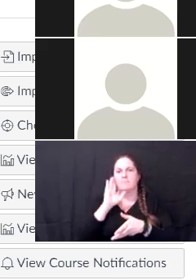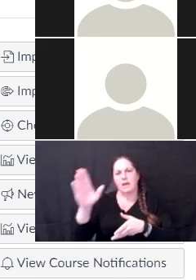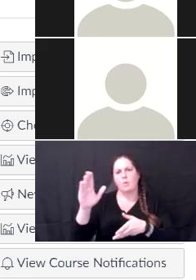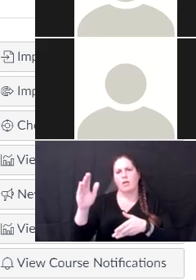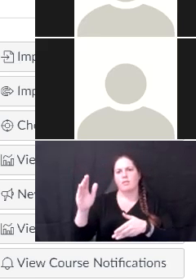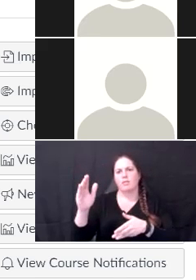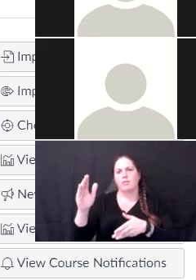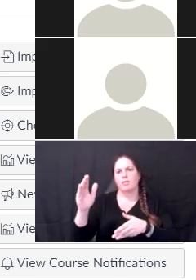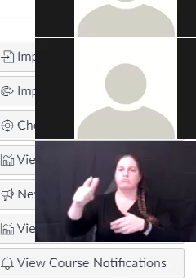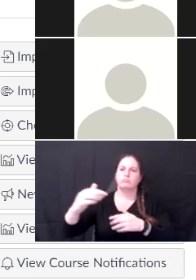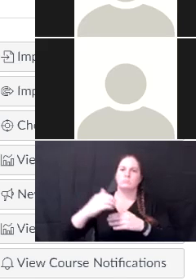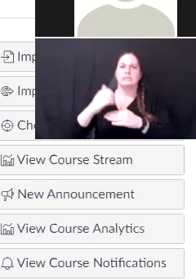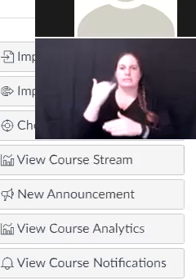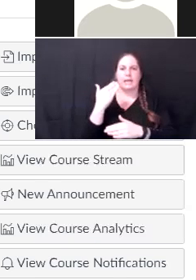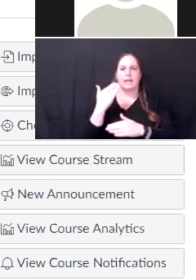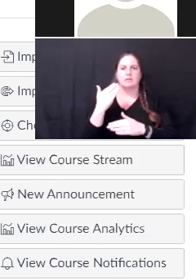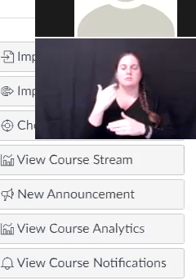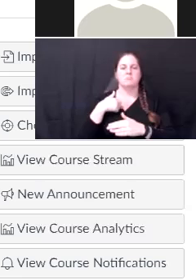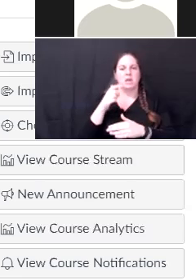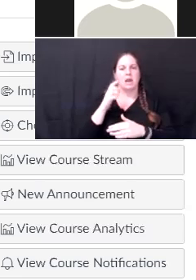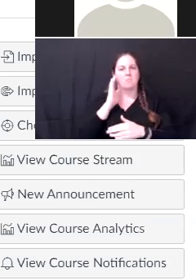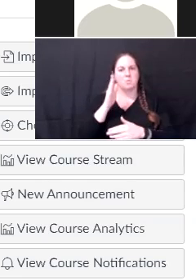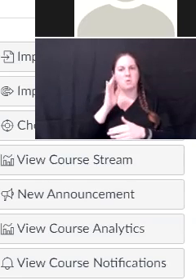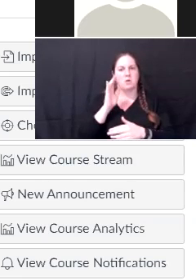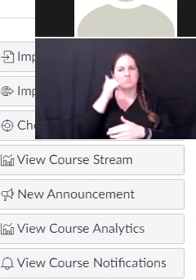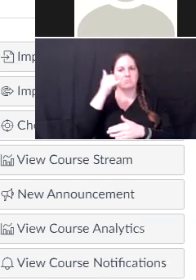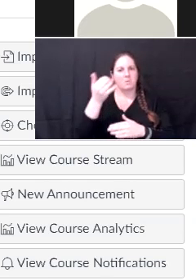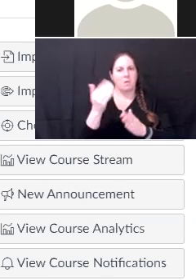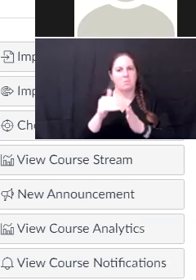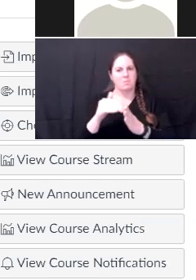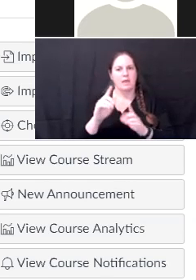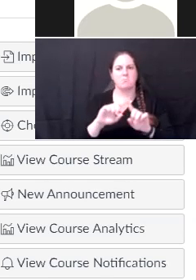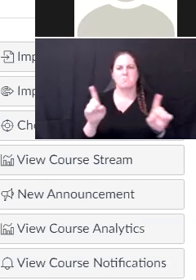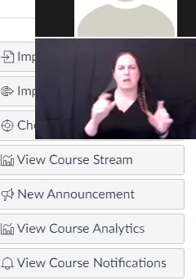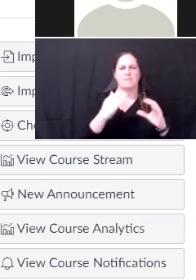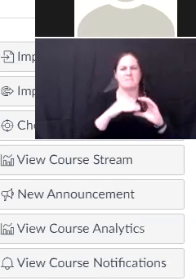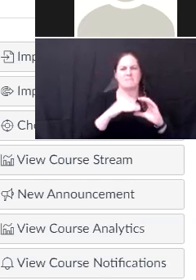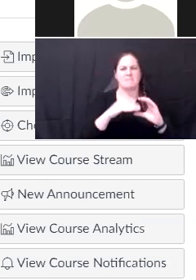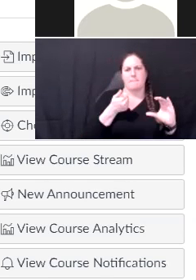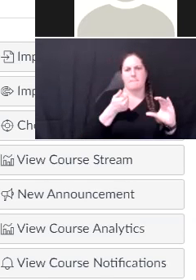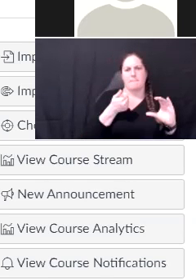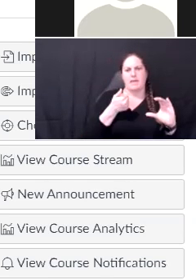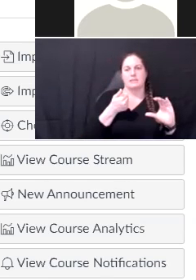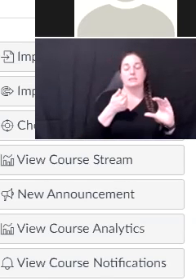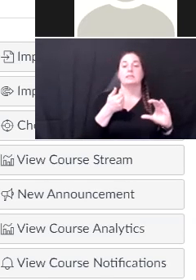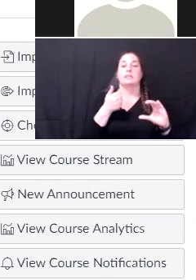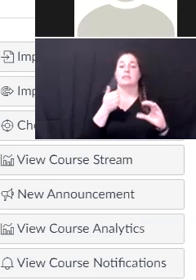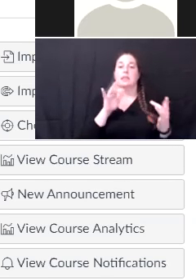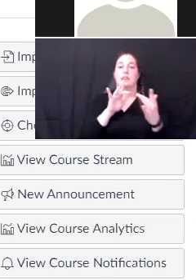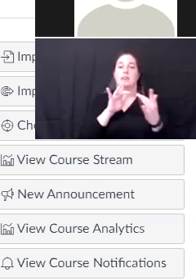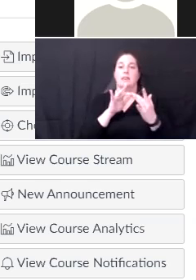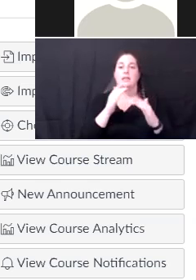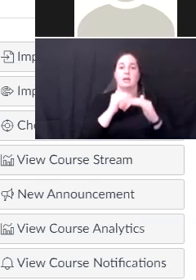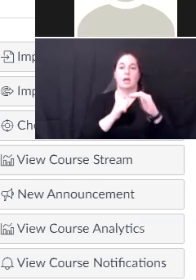I'll respond back to you. But email is typically quickest. The link below my phone number is to my